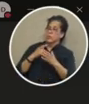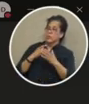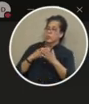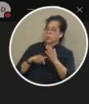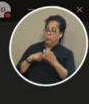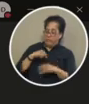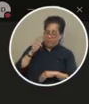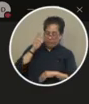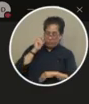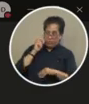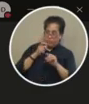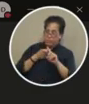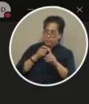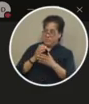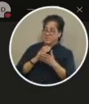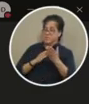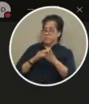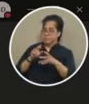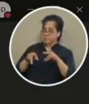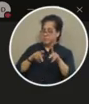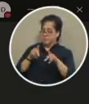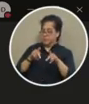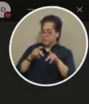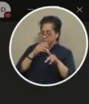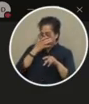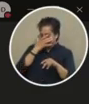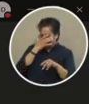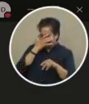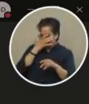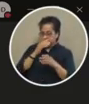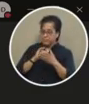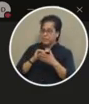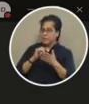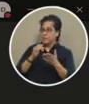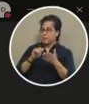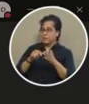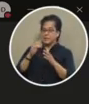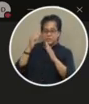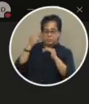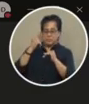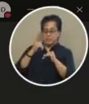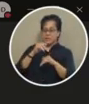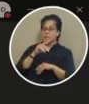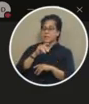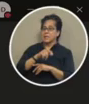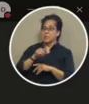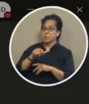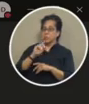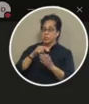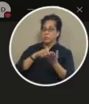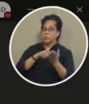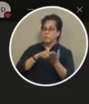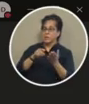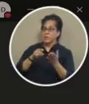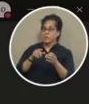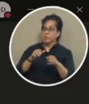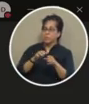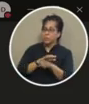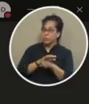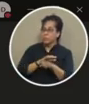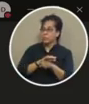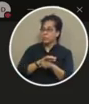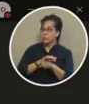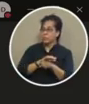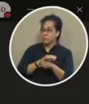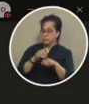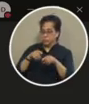from some constituents is an expectation from their landlords to pay in full even during